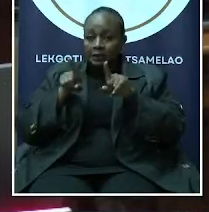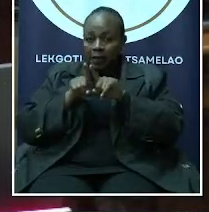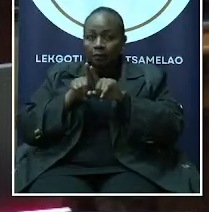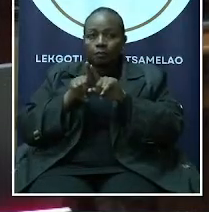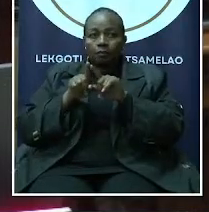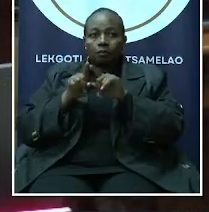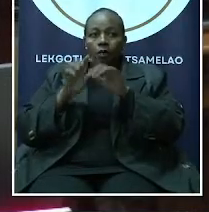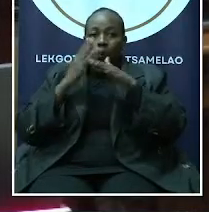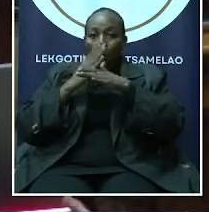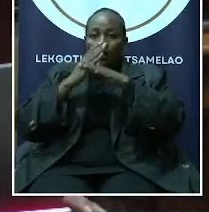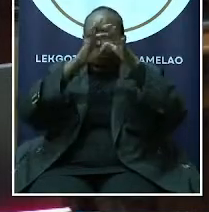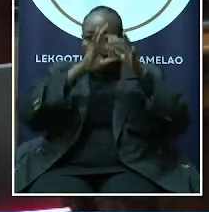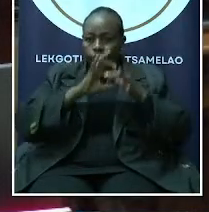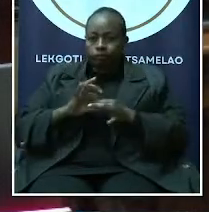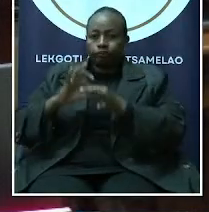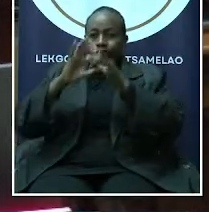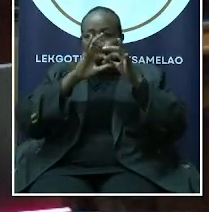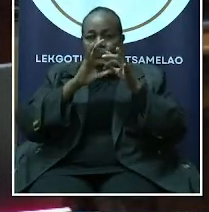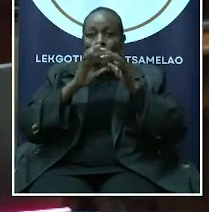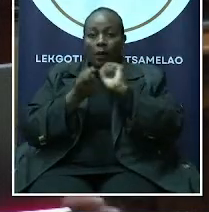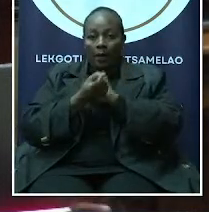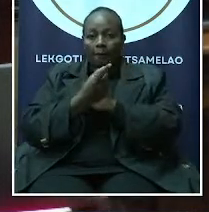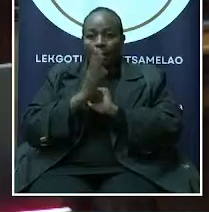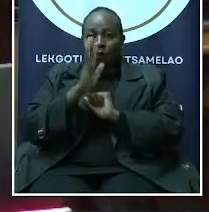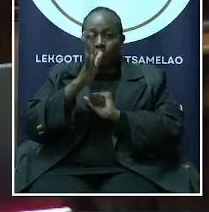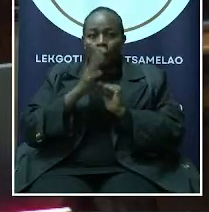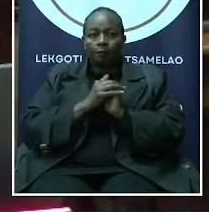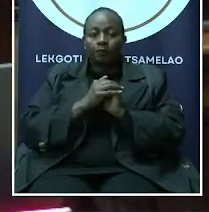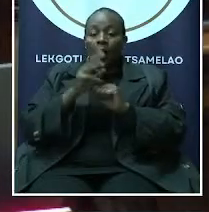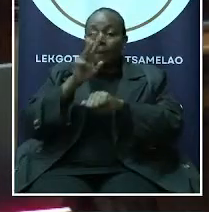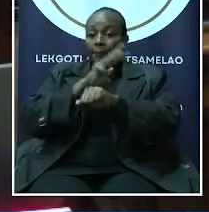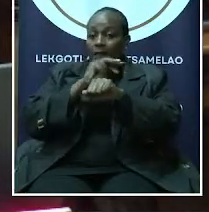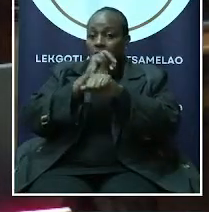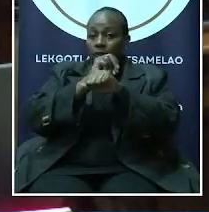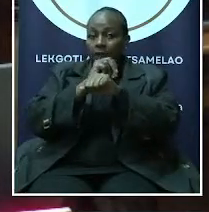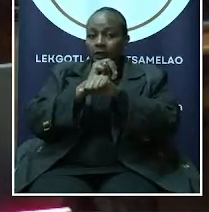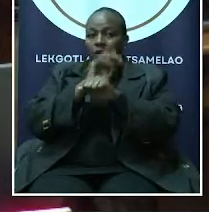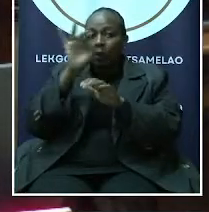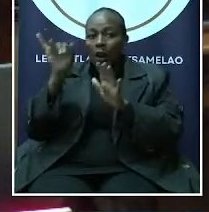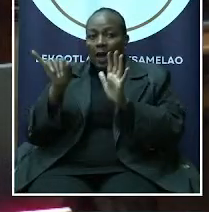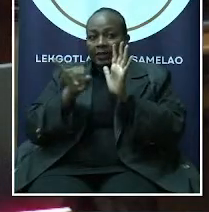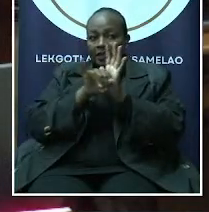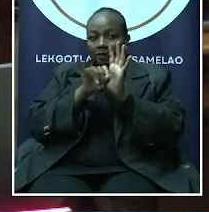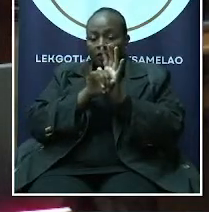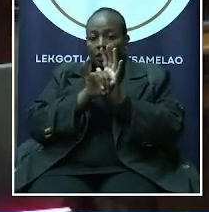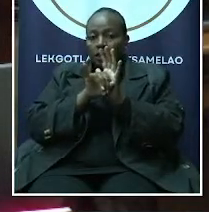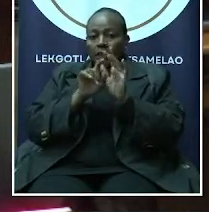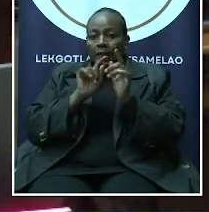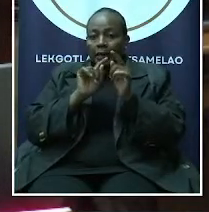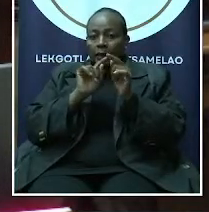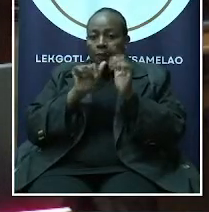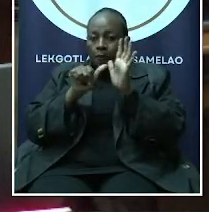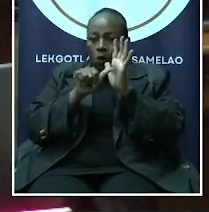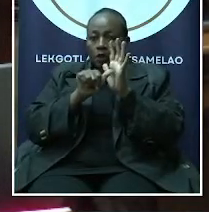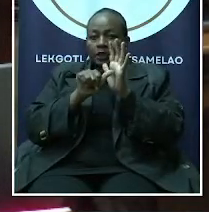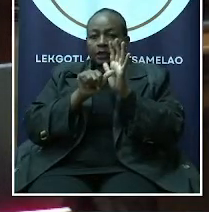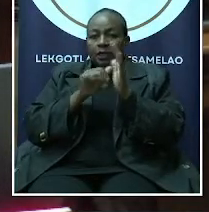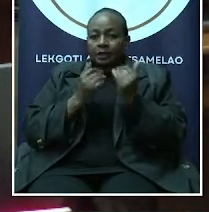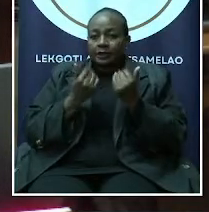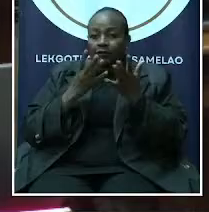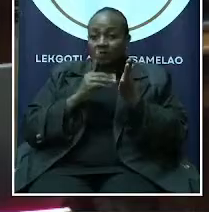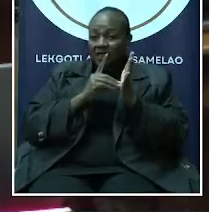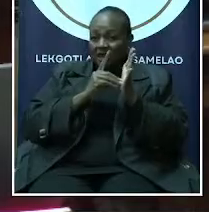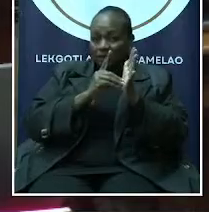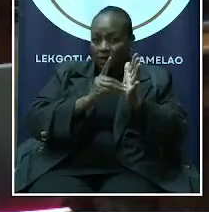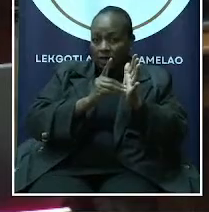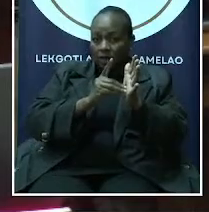actually now takes place. The municipalities would identify Key service delivery gaps. We all know